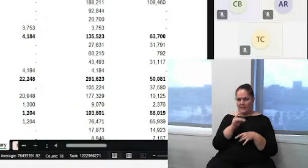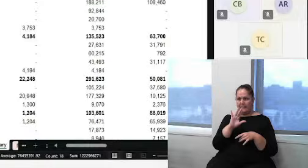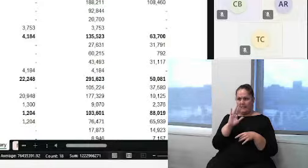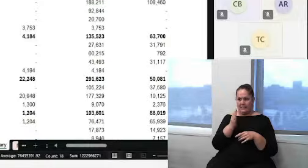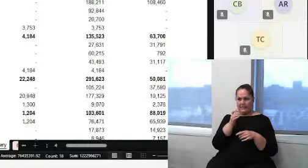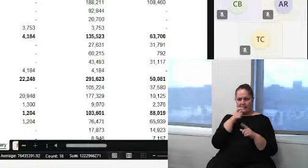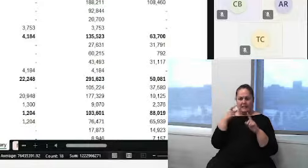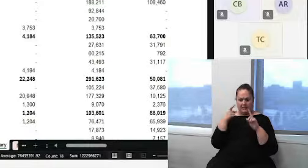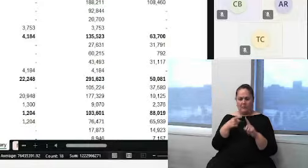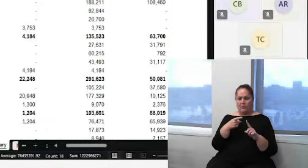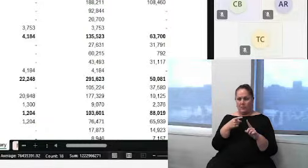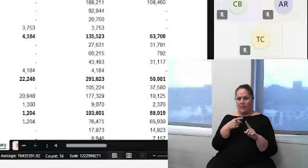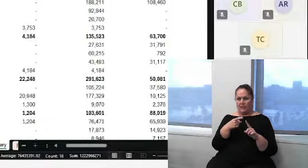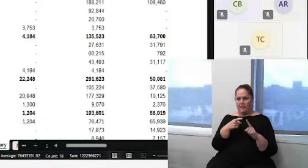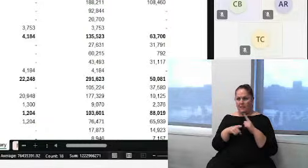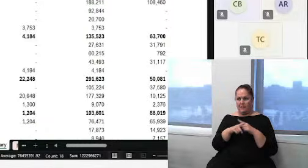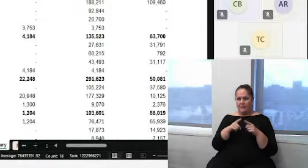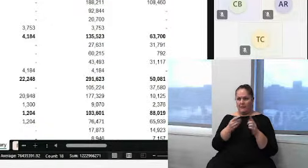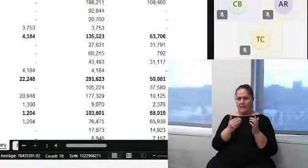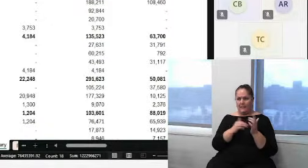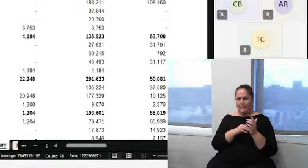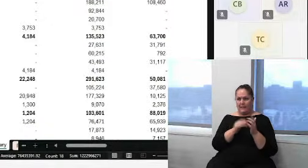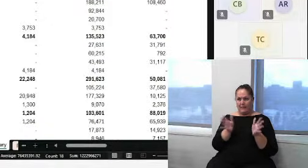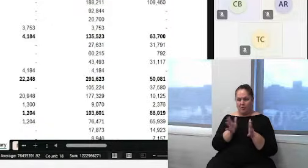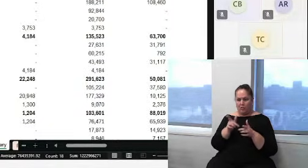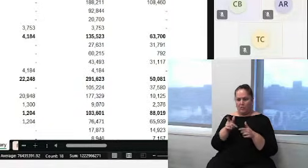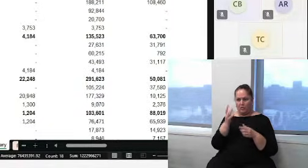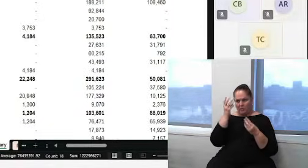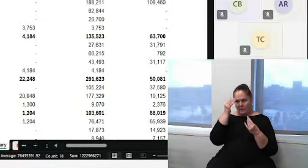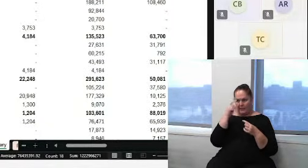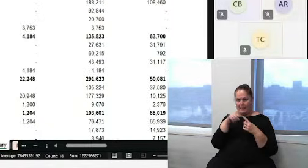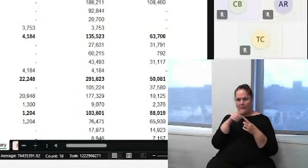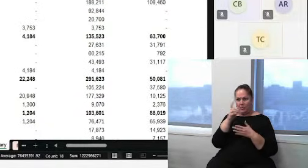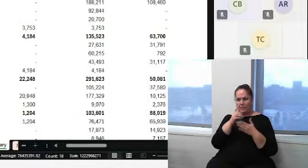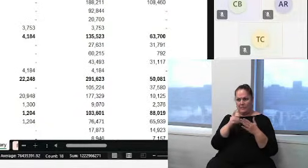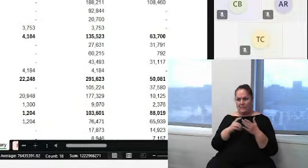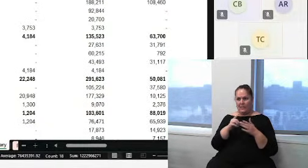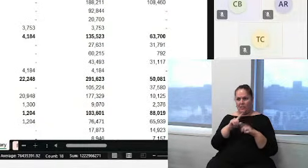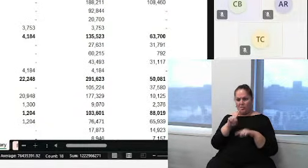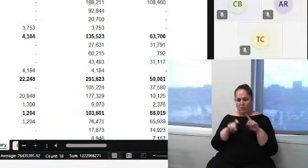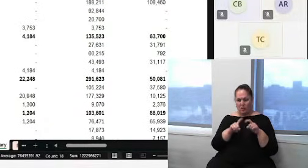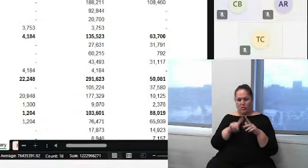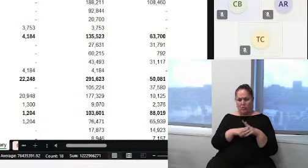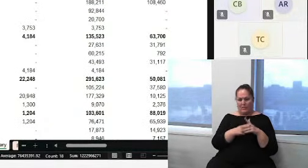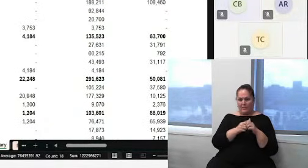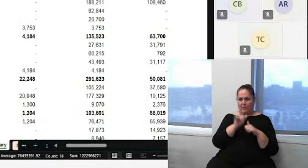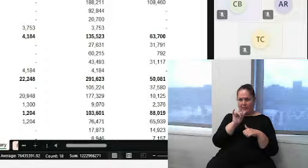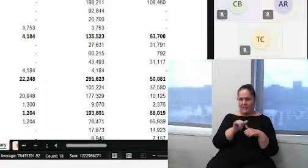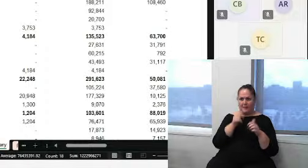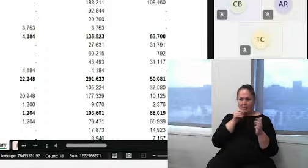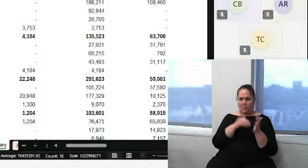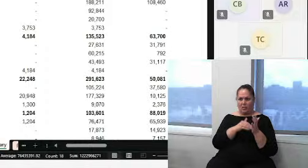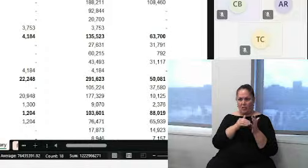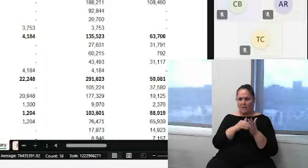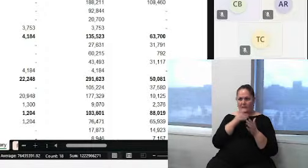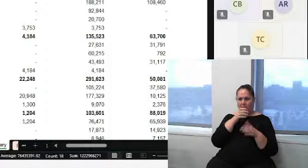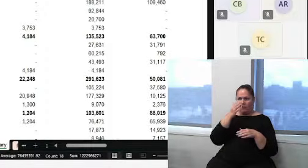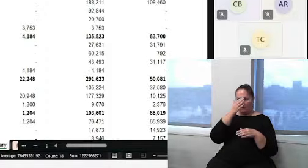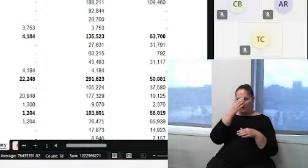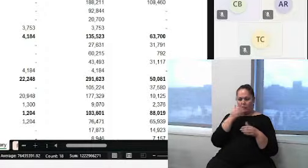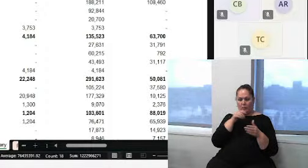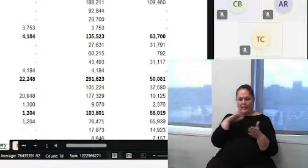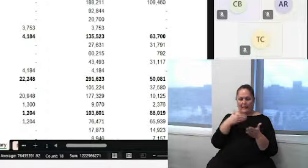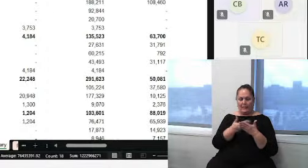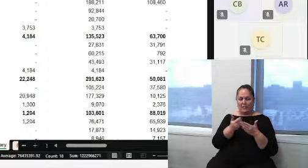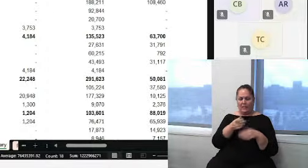what you've just asked is very interesting, and that seems like the point of it all. And again, I want to encourage you to think about designing your cross so that you start